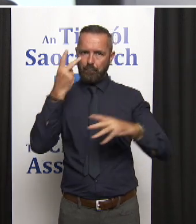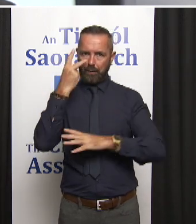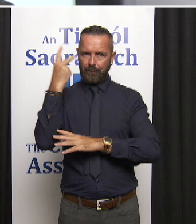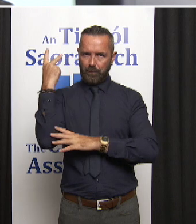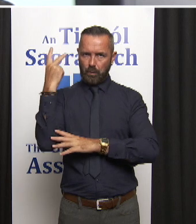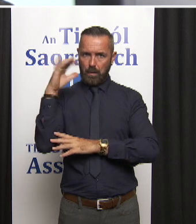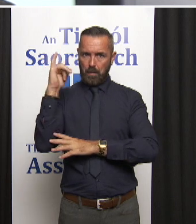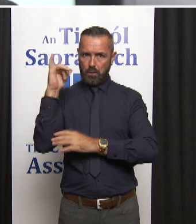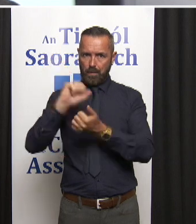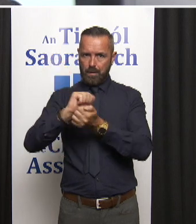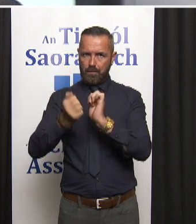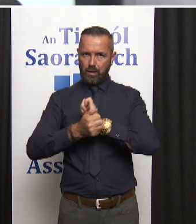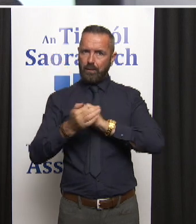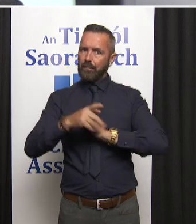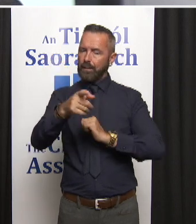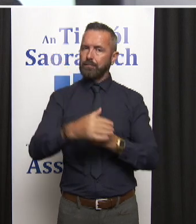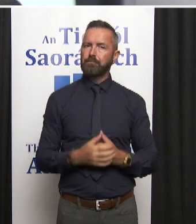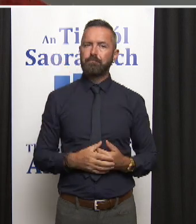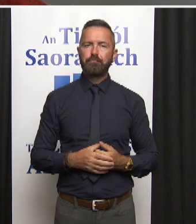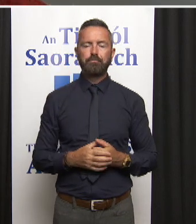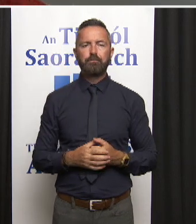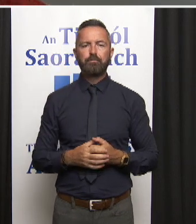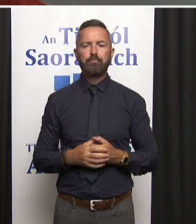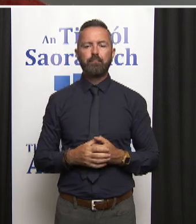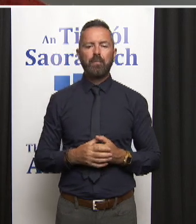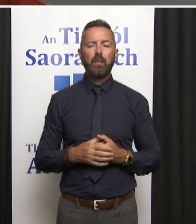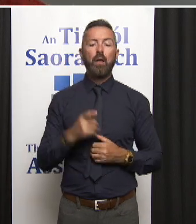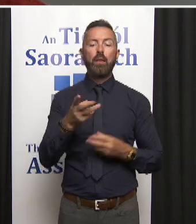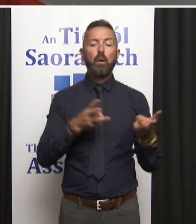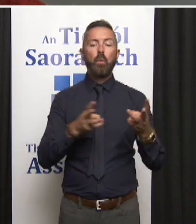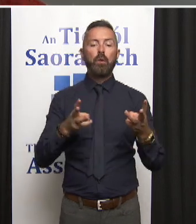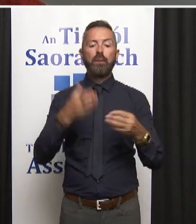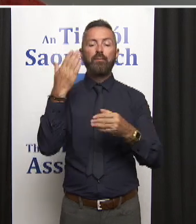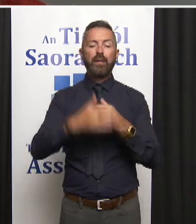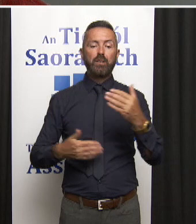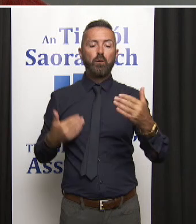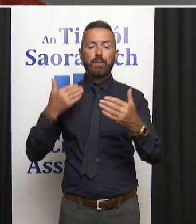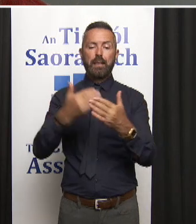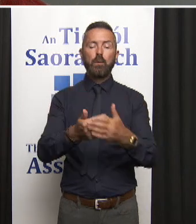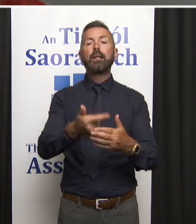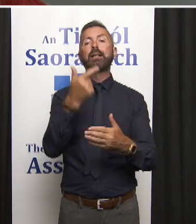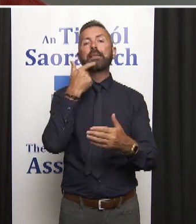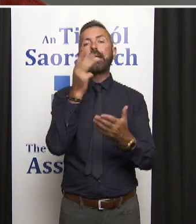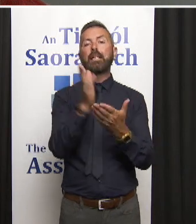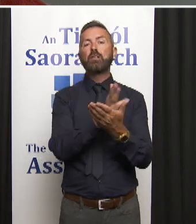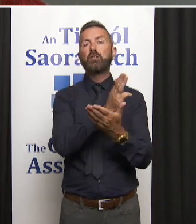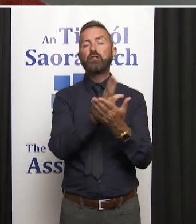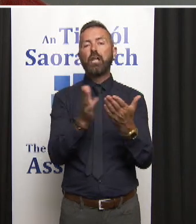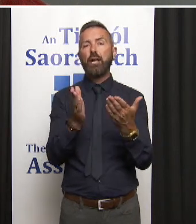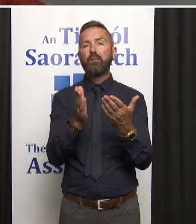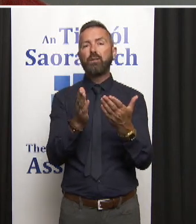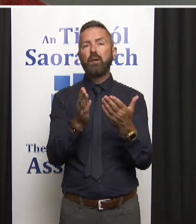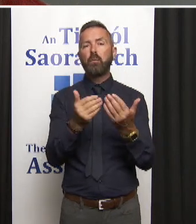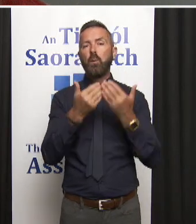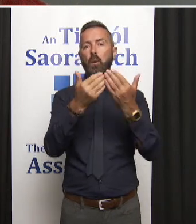and analysis of that. So that work is done. The second shared component of the proposed city and